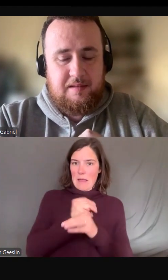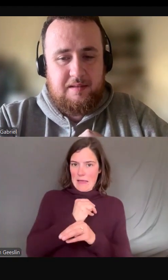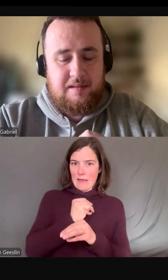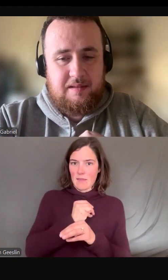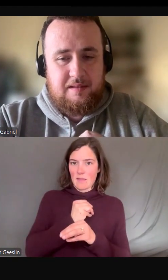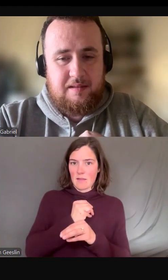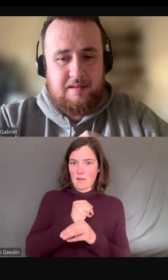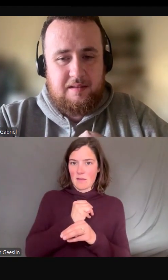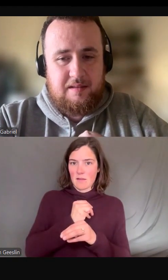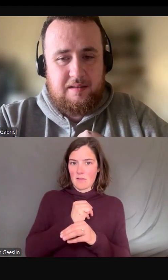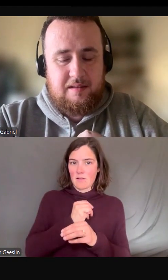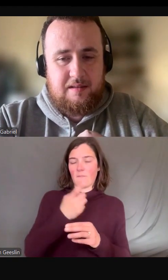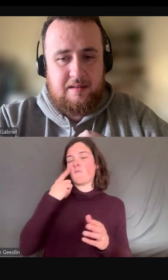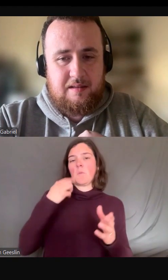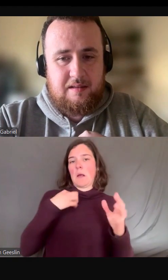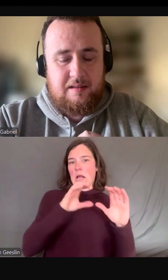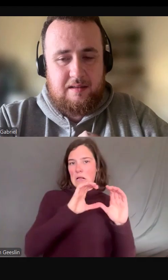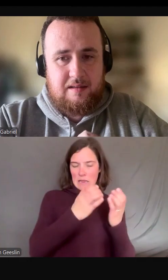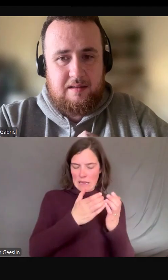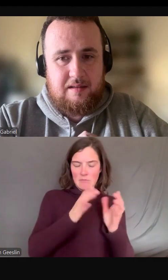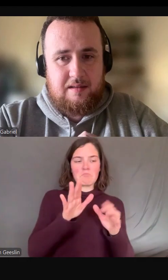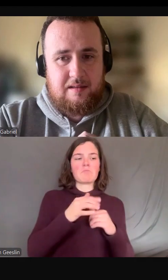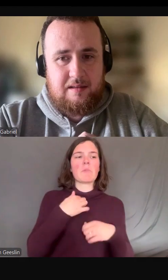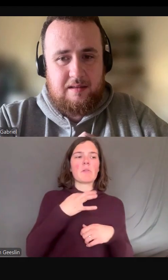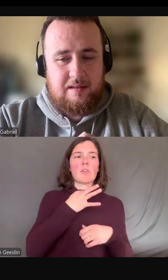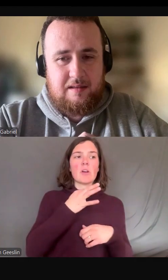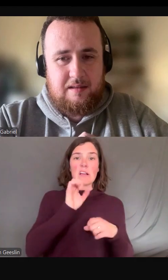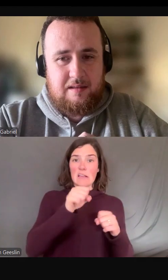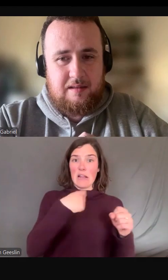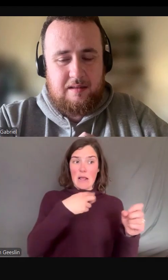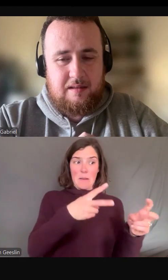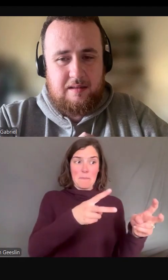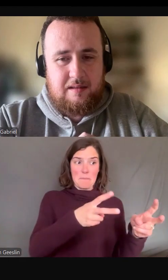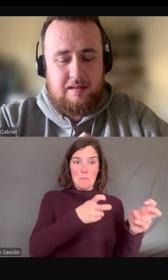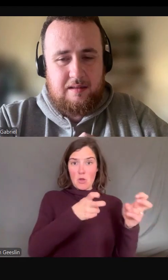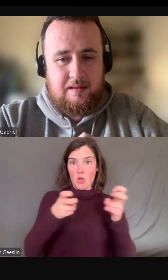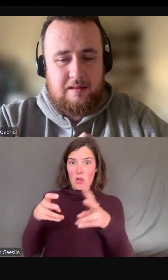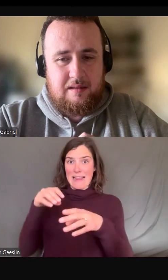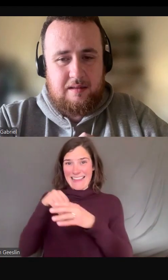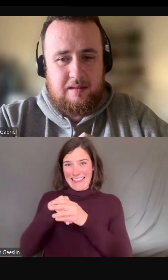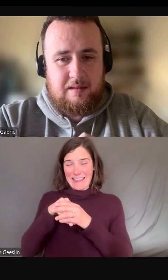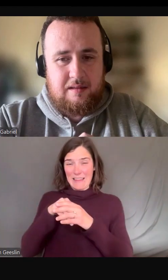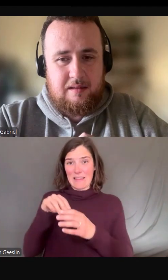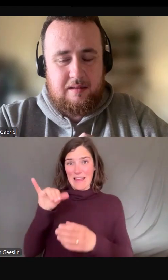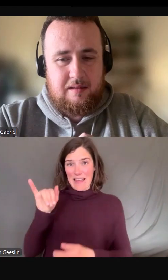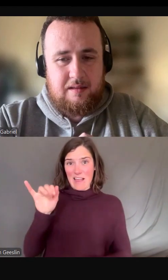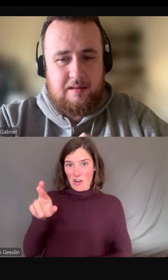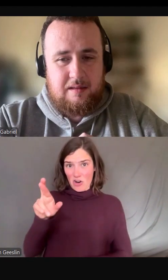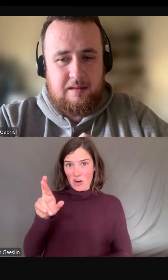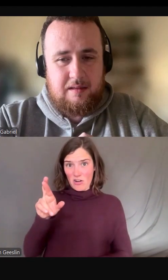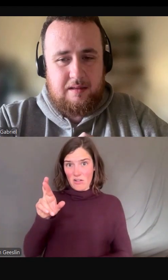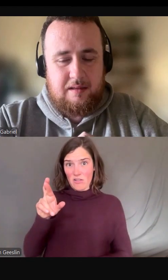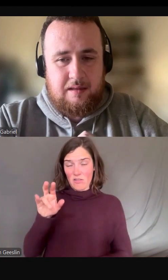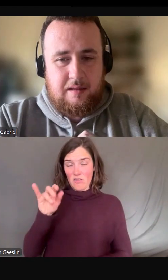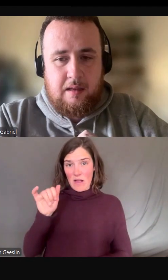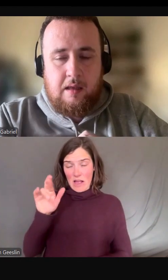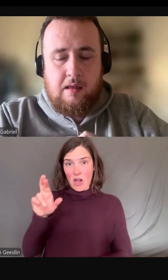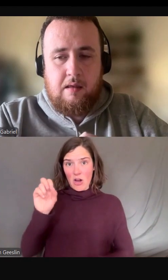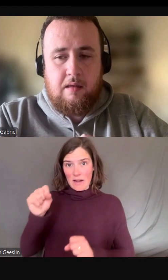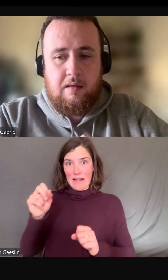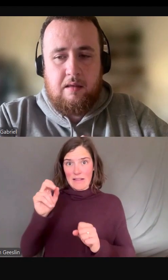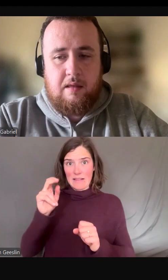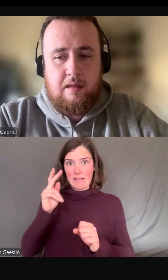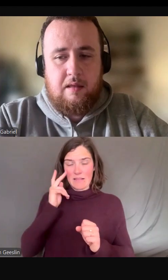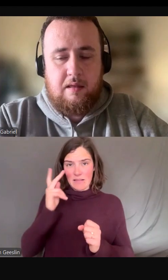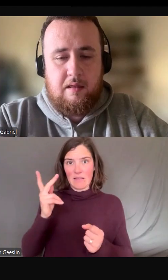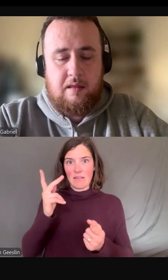my class? Can I pull that into the reader so the reader's seeing exactly what I'm trying, to work